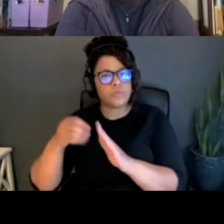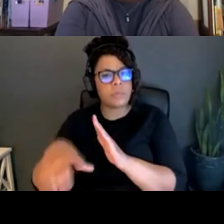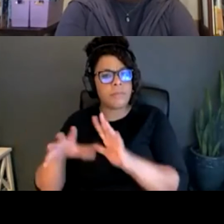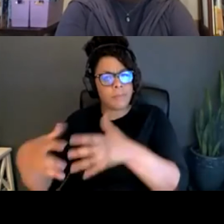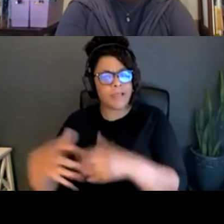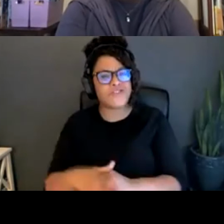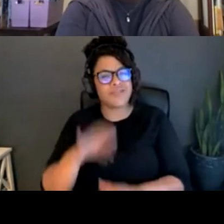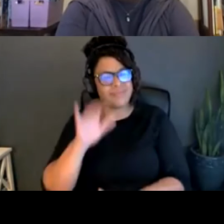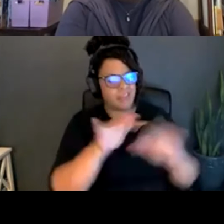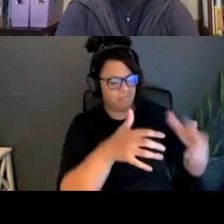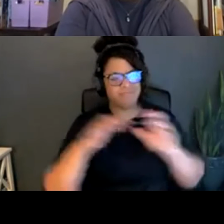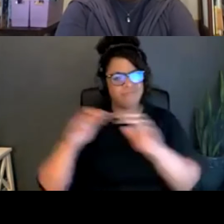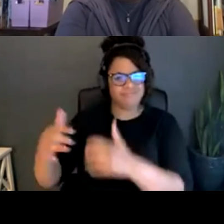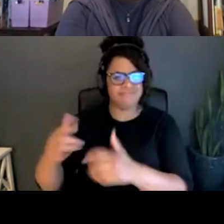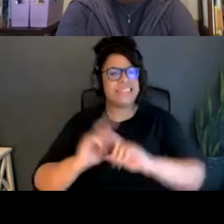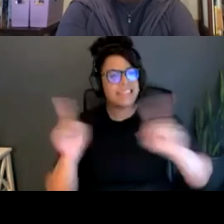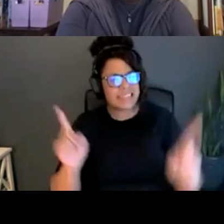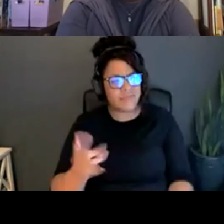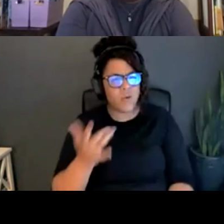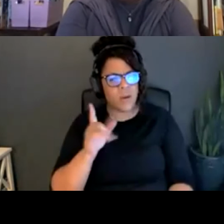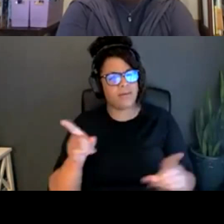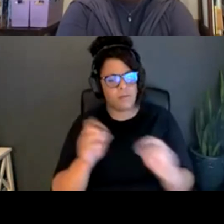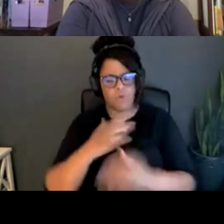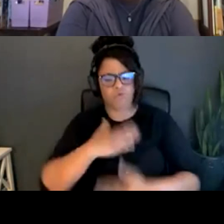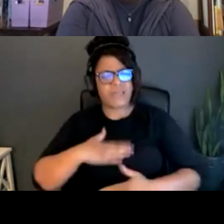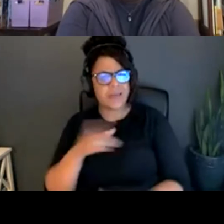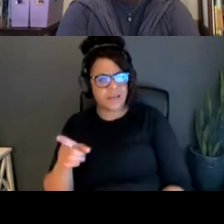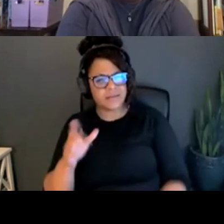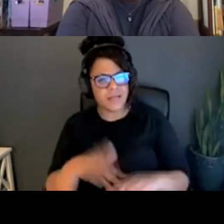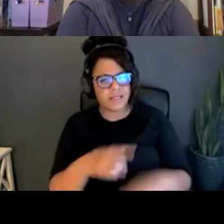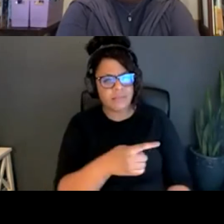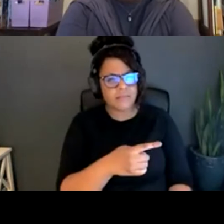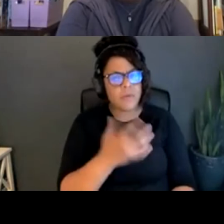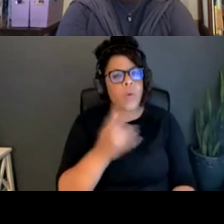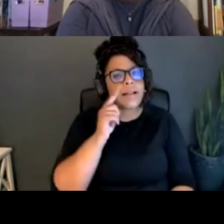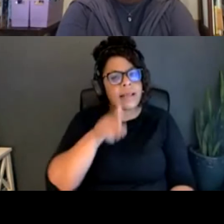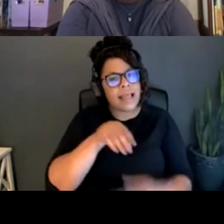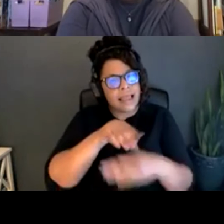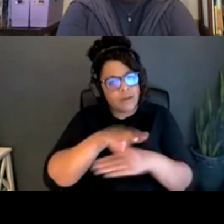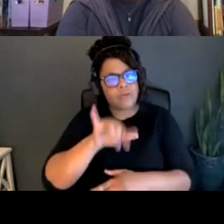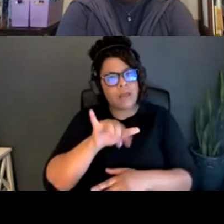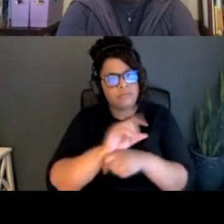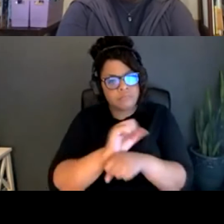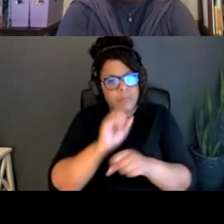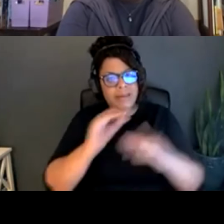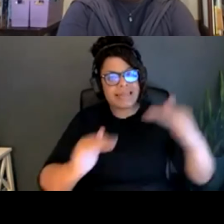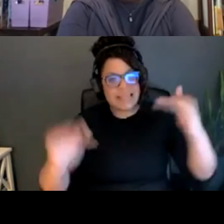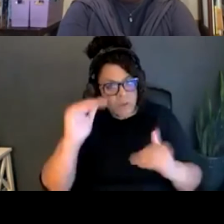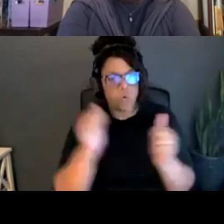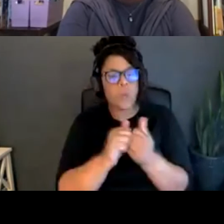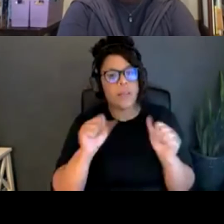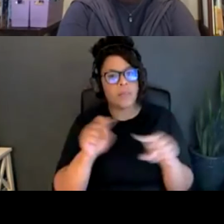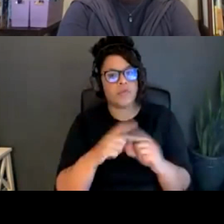there's a problem here. And so what do you believe is contributing to these disparities in play when we consider